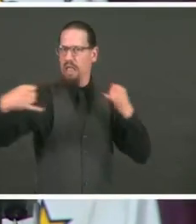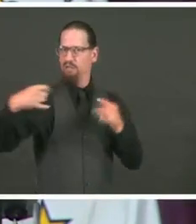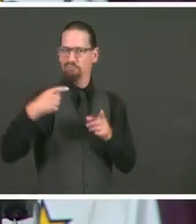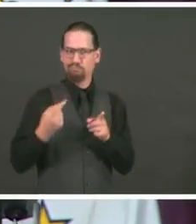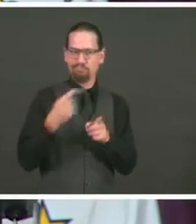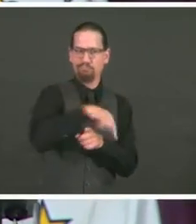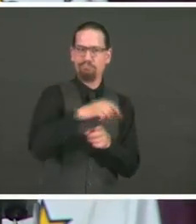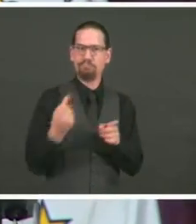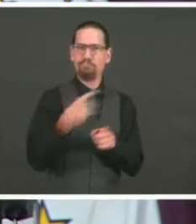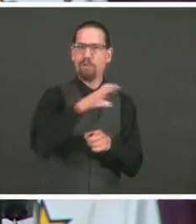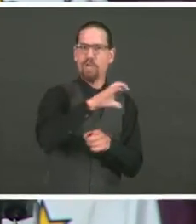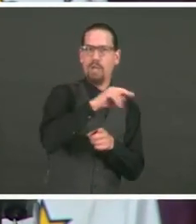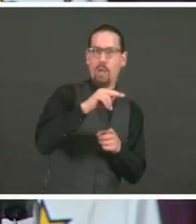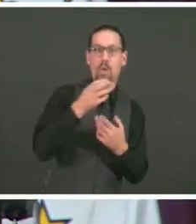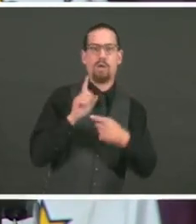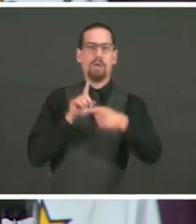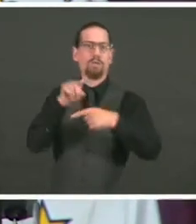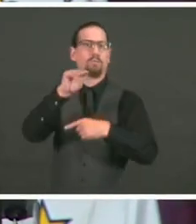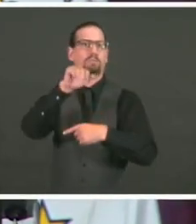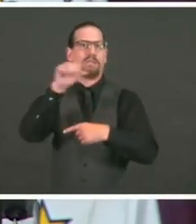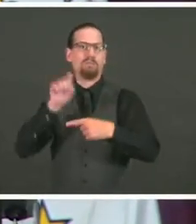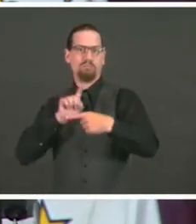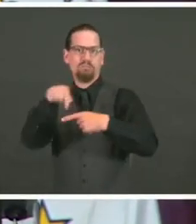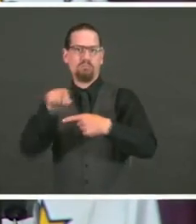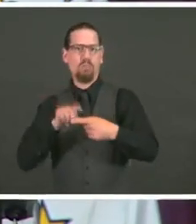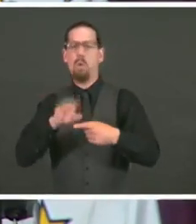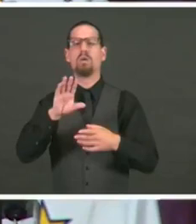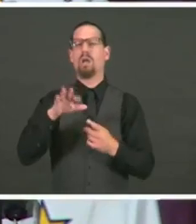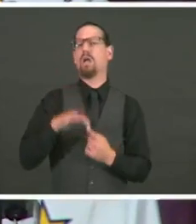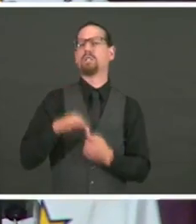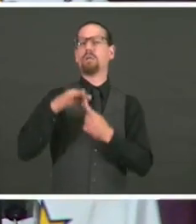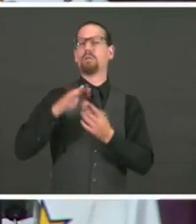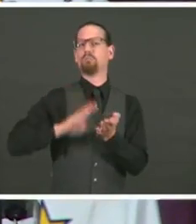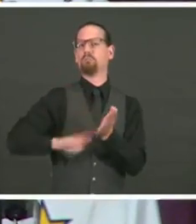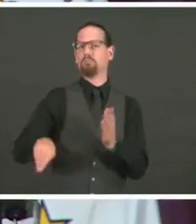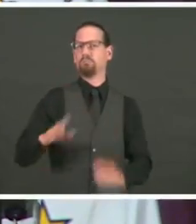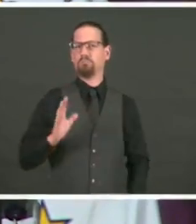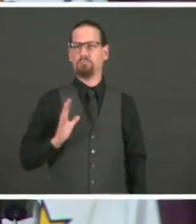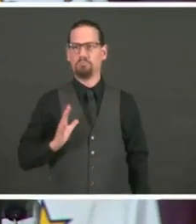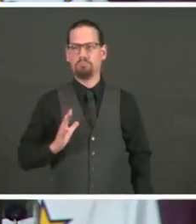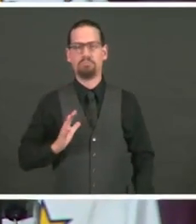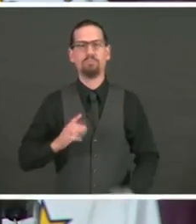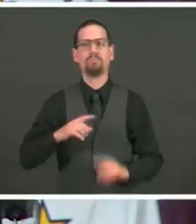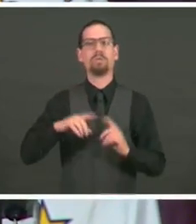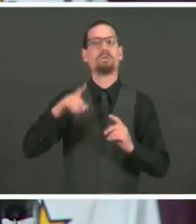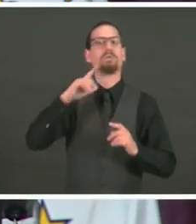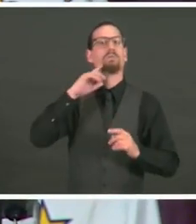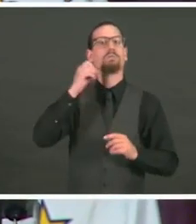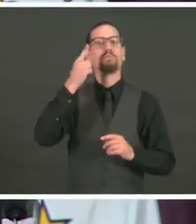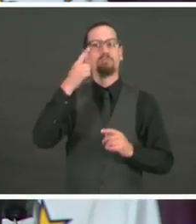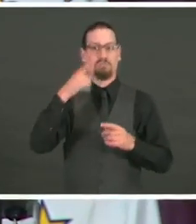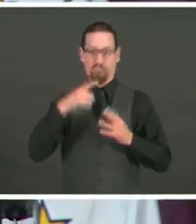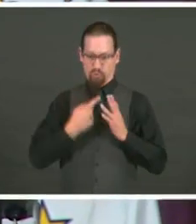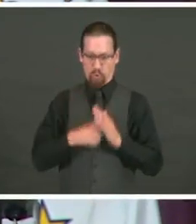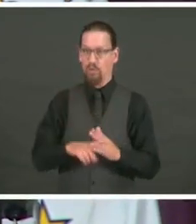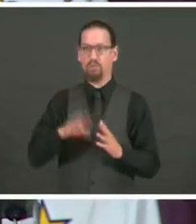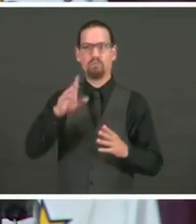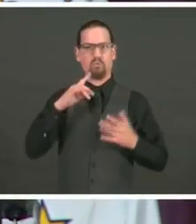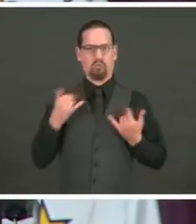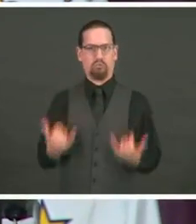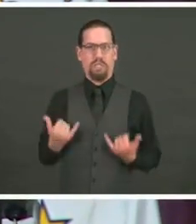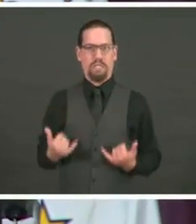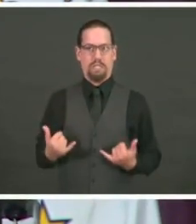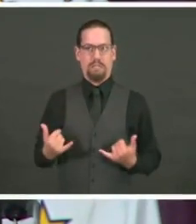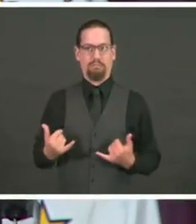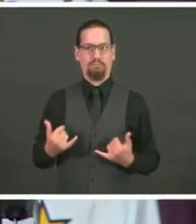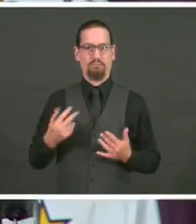if you're an essential worker. But I would say this is new news. It's starting today. And if you're planning